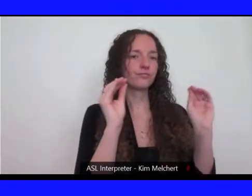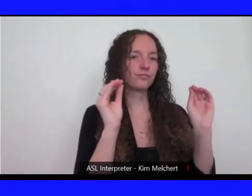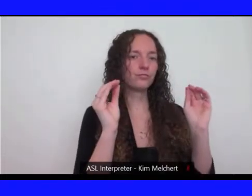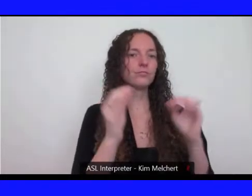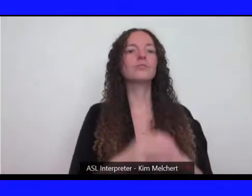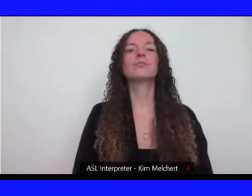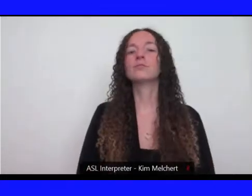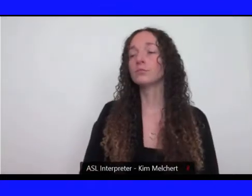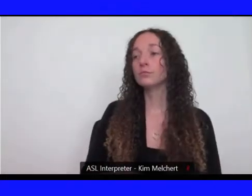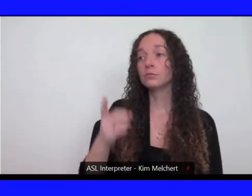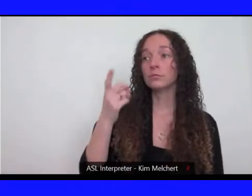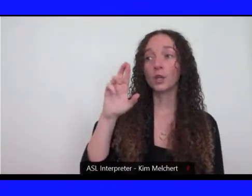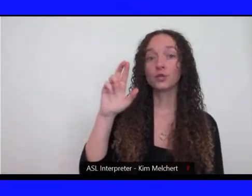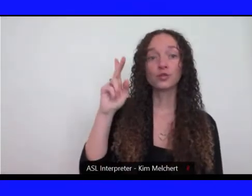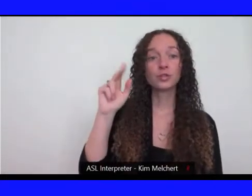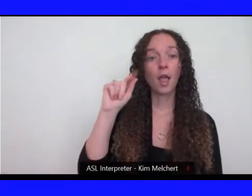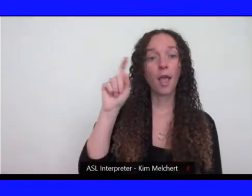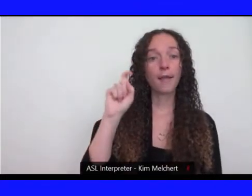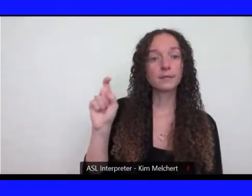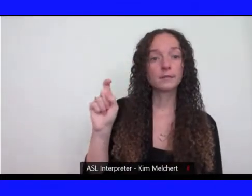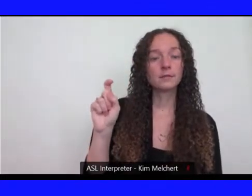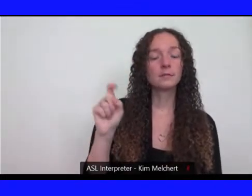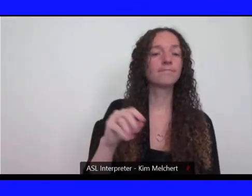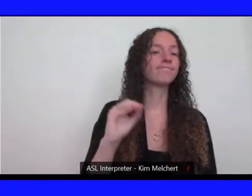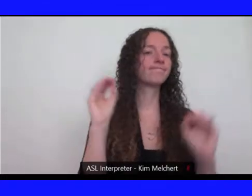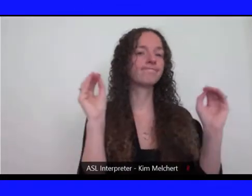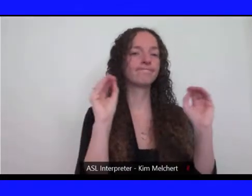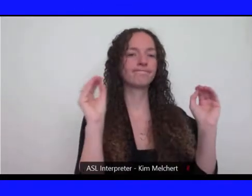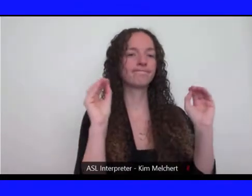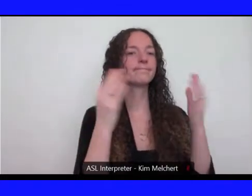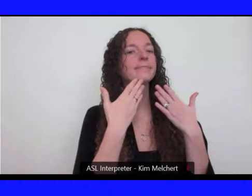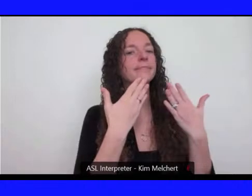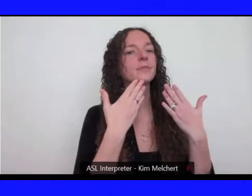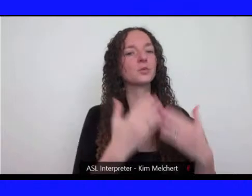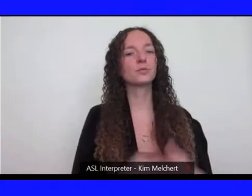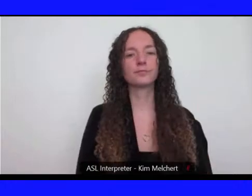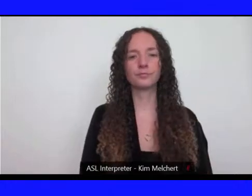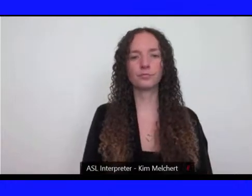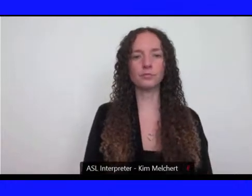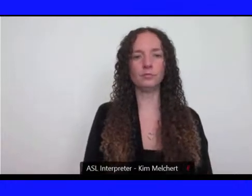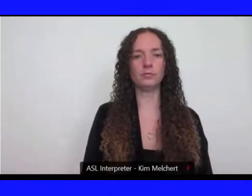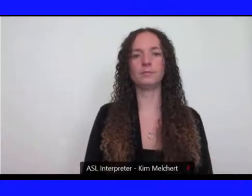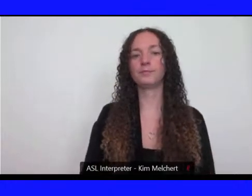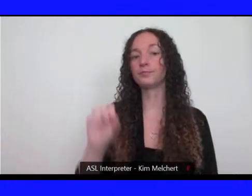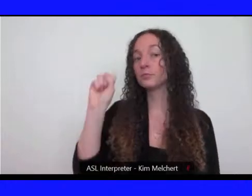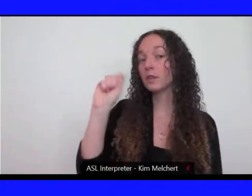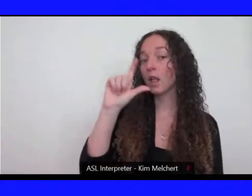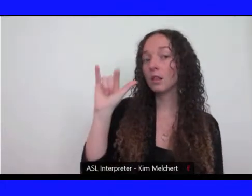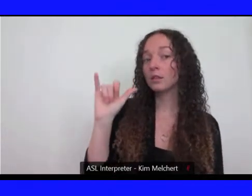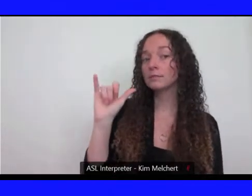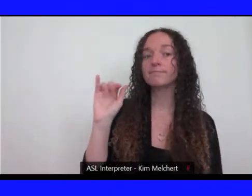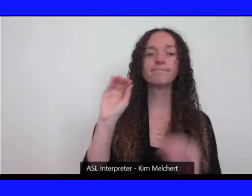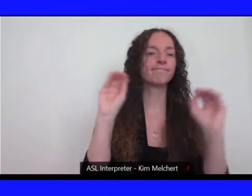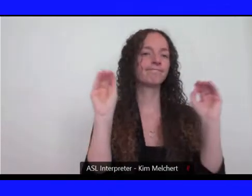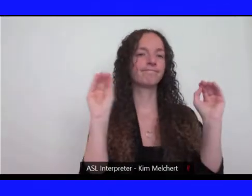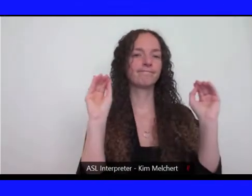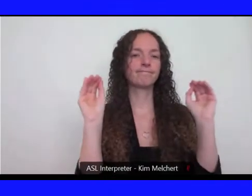kind of the redefinition of what is fully vaccinated to include the booster, and a lot of different organizations are